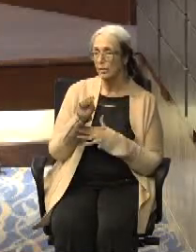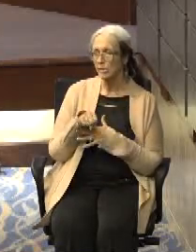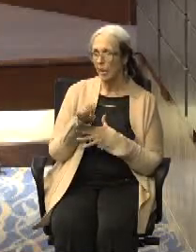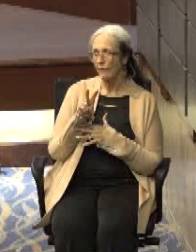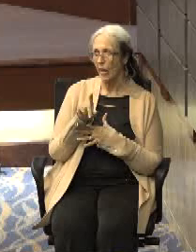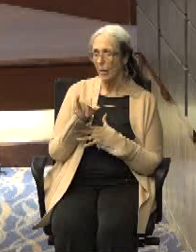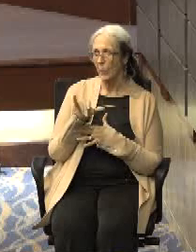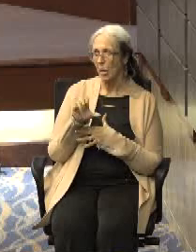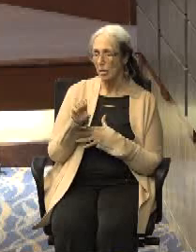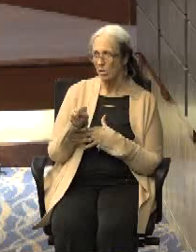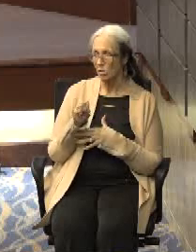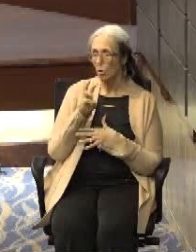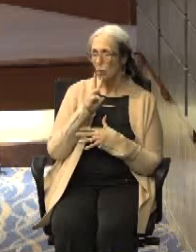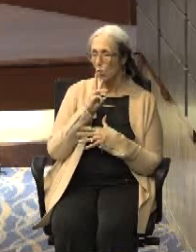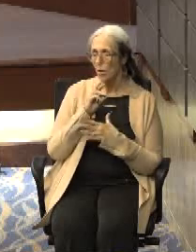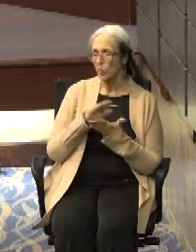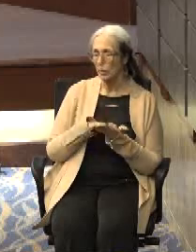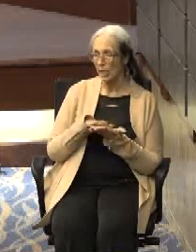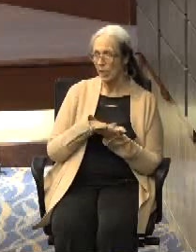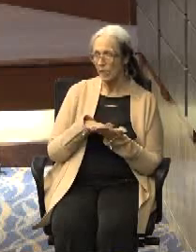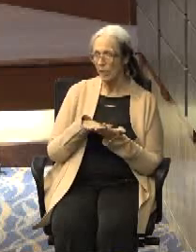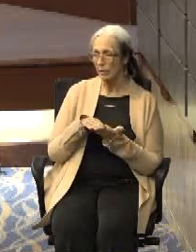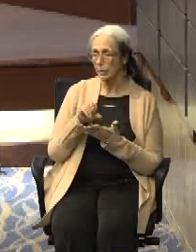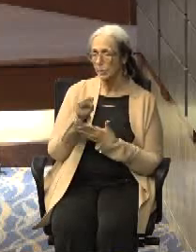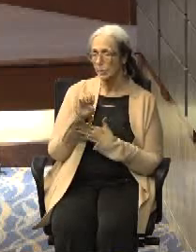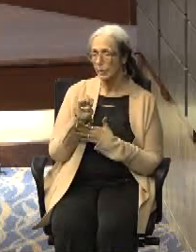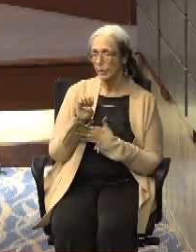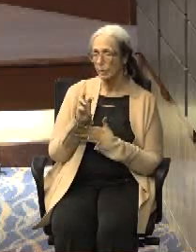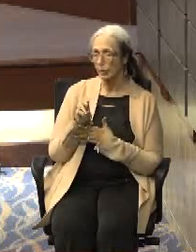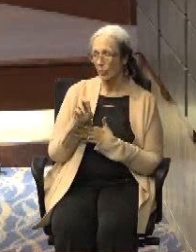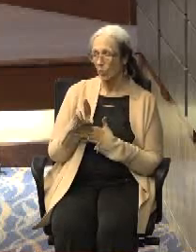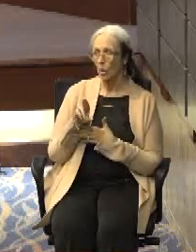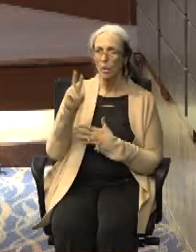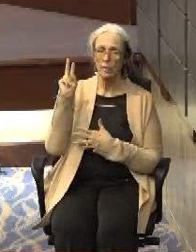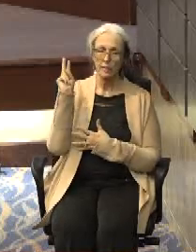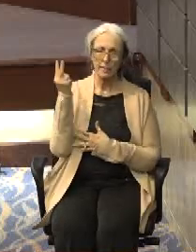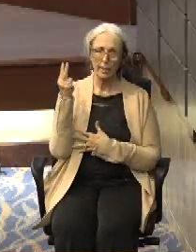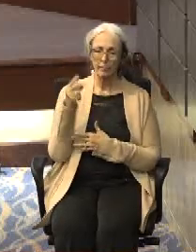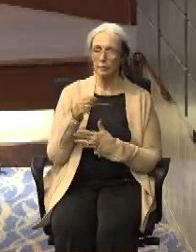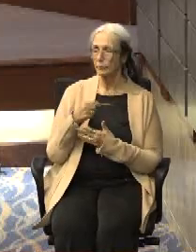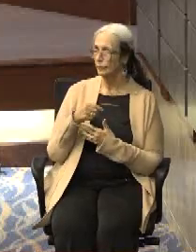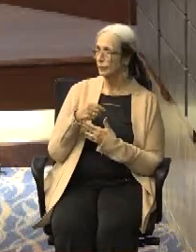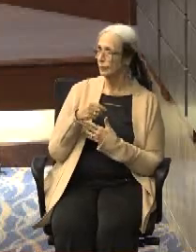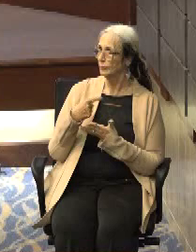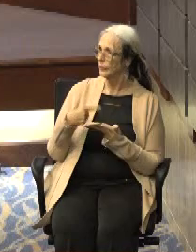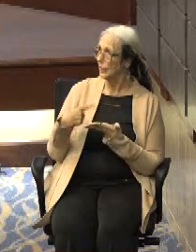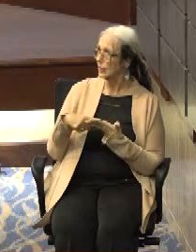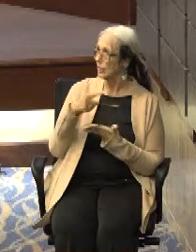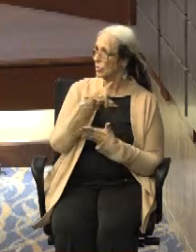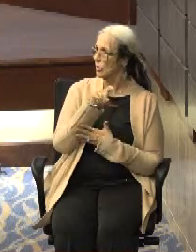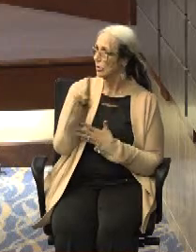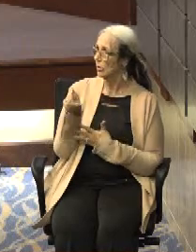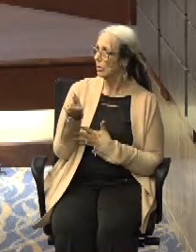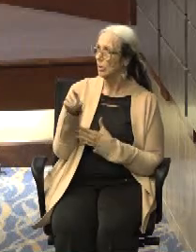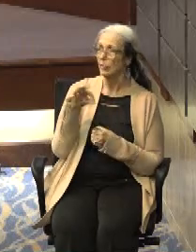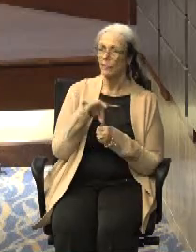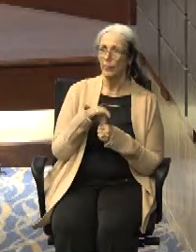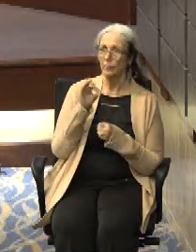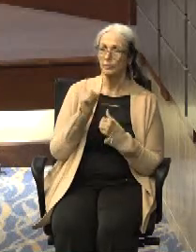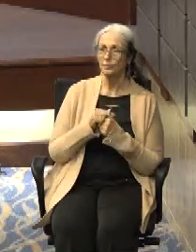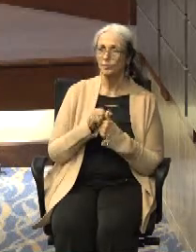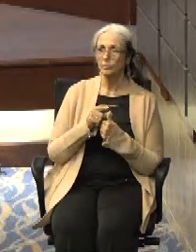Mills Water and Sanitary Sewer Improvement Project. Second. Motion second. Any discussion? Please poll the